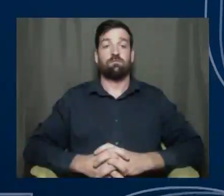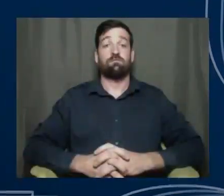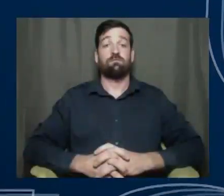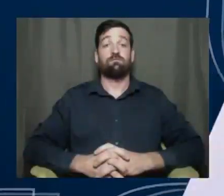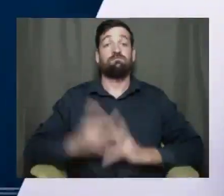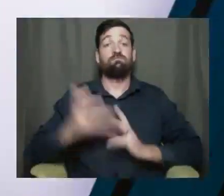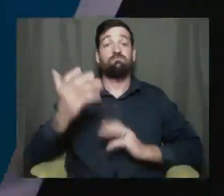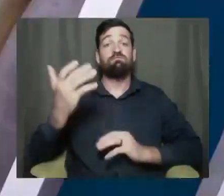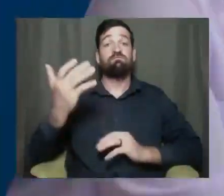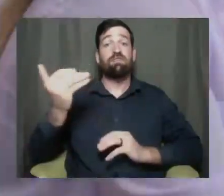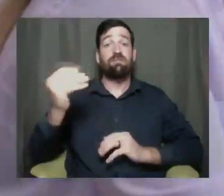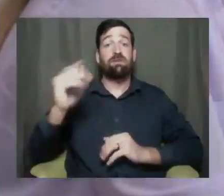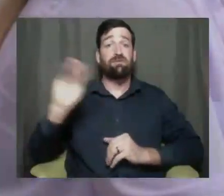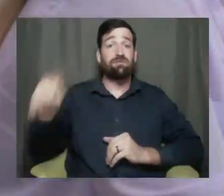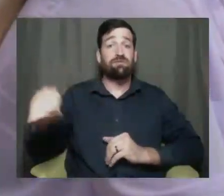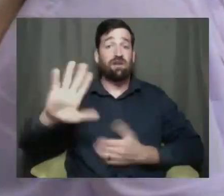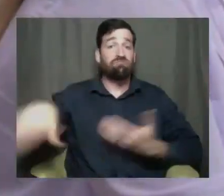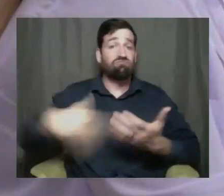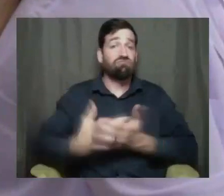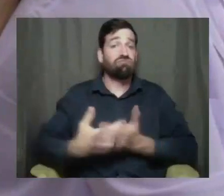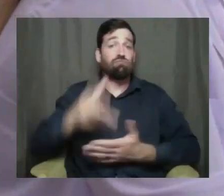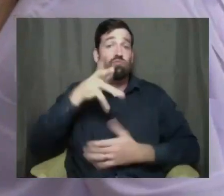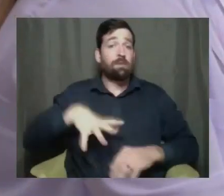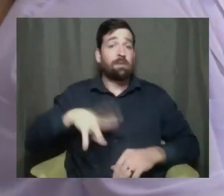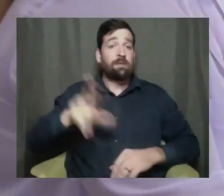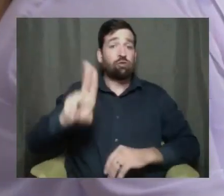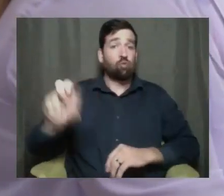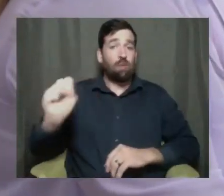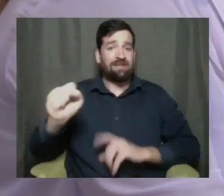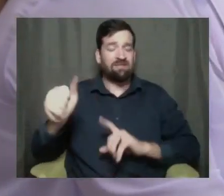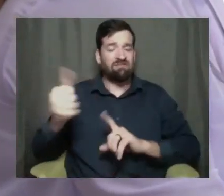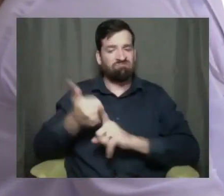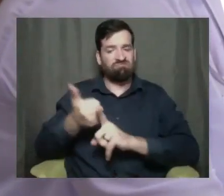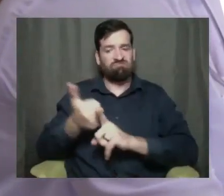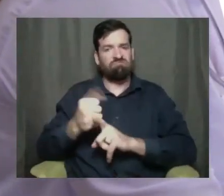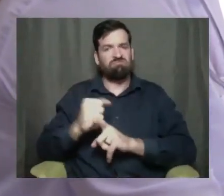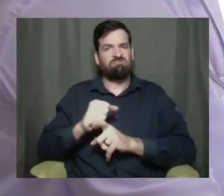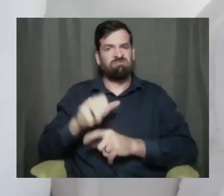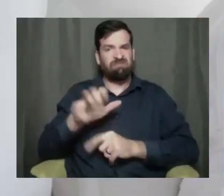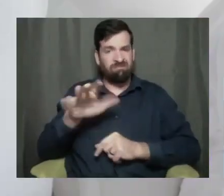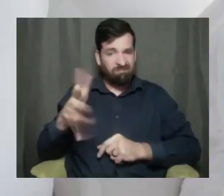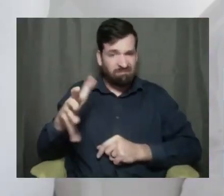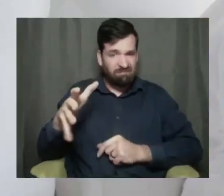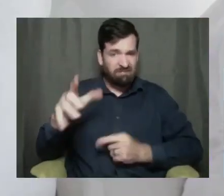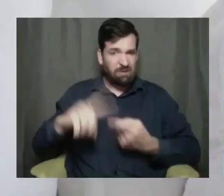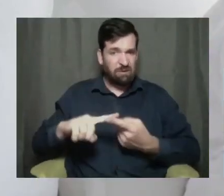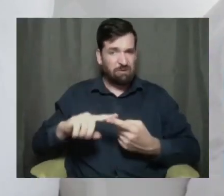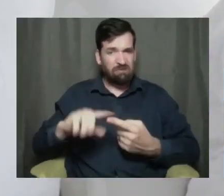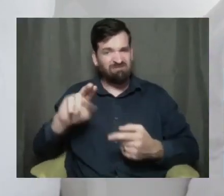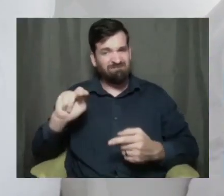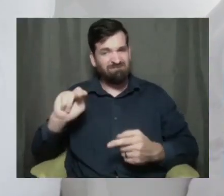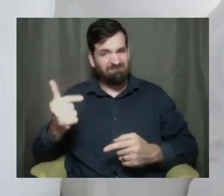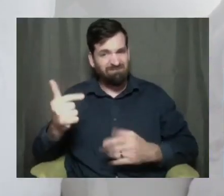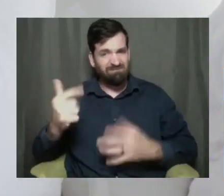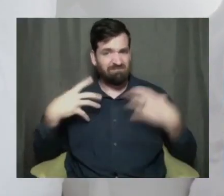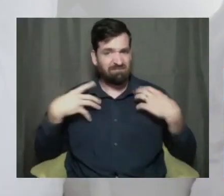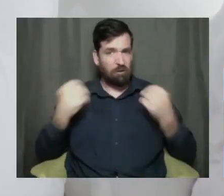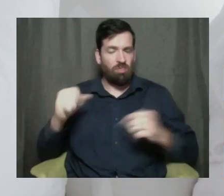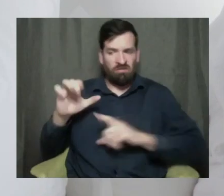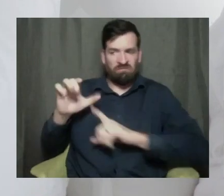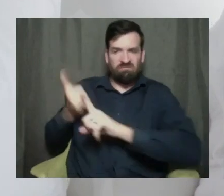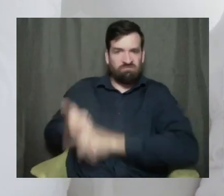15% of all women in the U.S. are considered to be in fair to poor health. That's according to the CDC. Numbers that emphasize